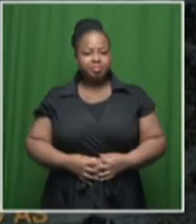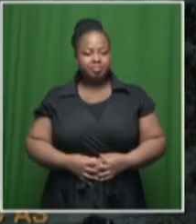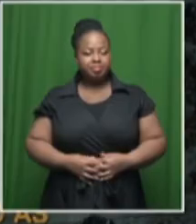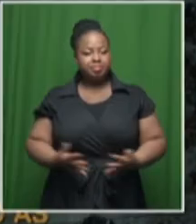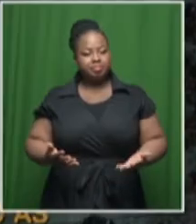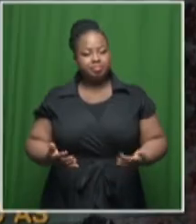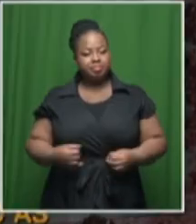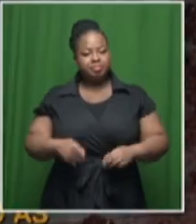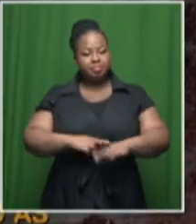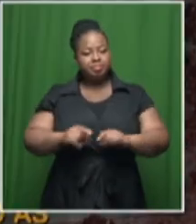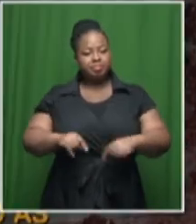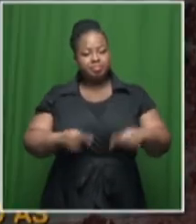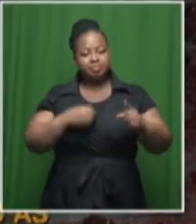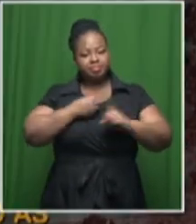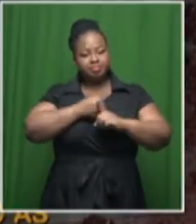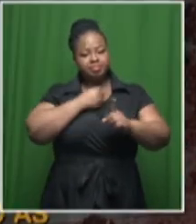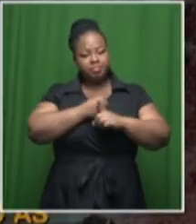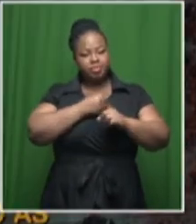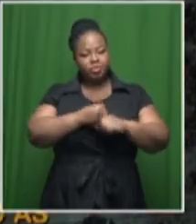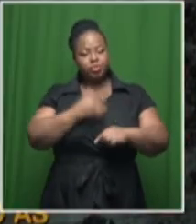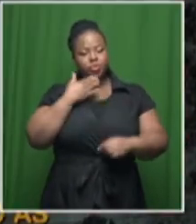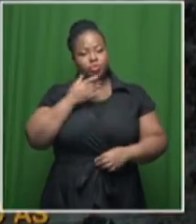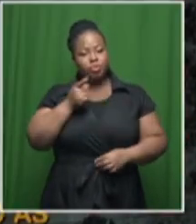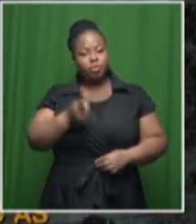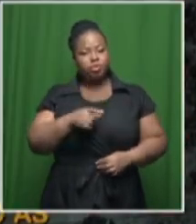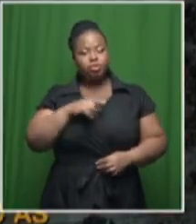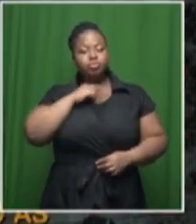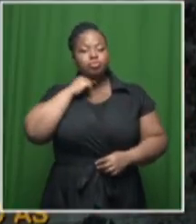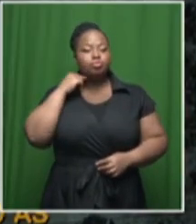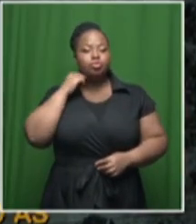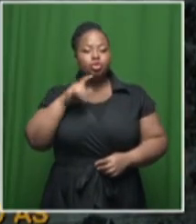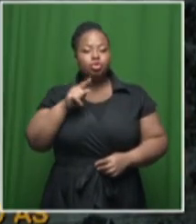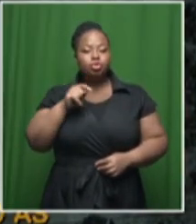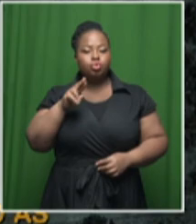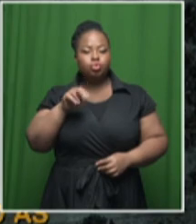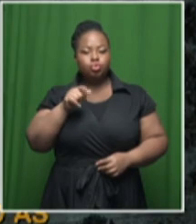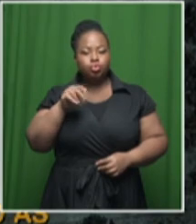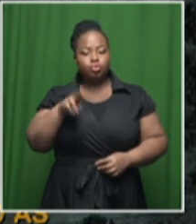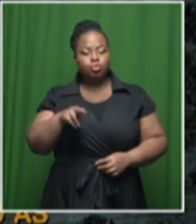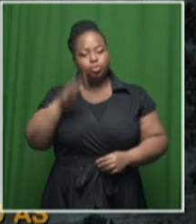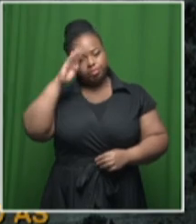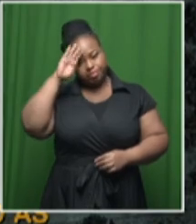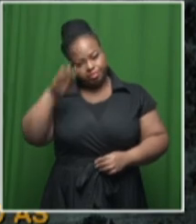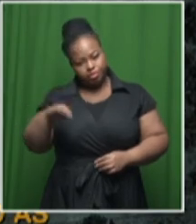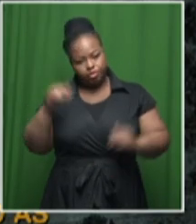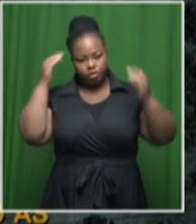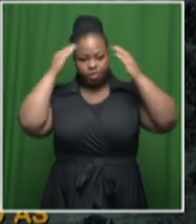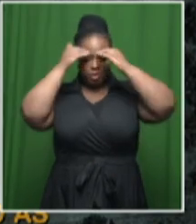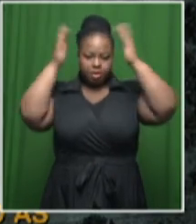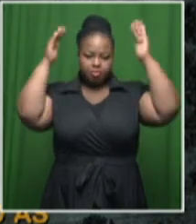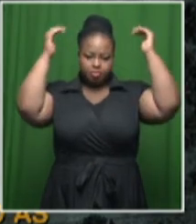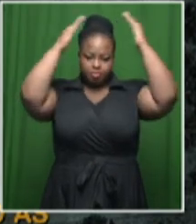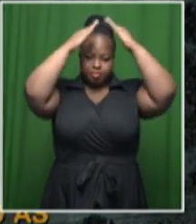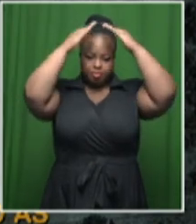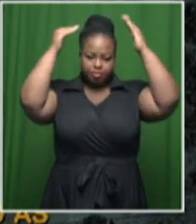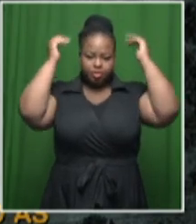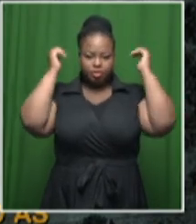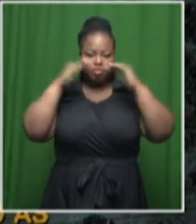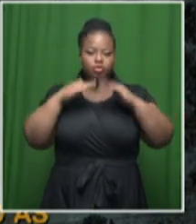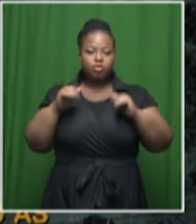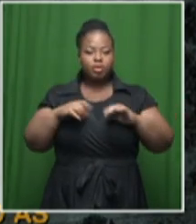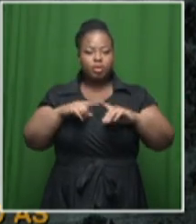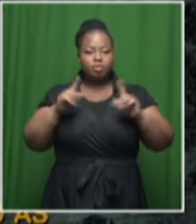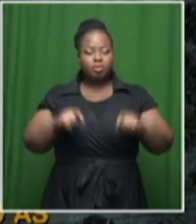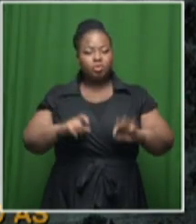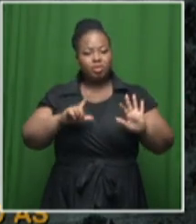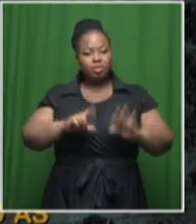Cleric, anti-apartheid activist and Nobel laureate Desmond Tutu was ordained as an Archbishop of Cape Town on the 7th of September